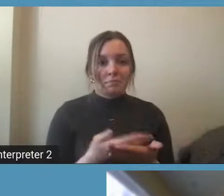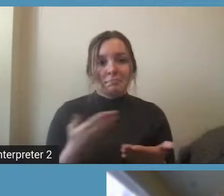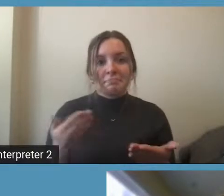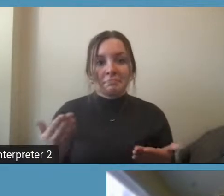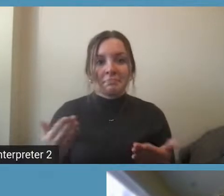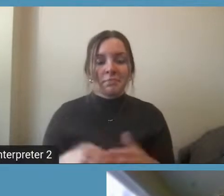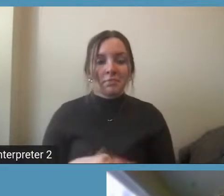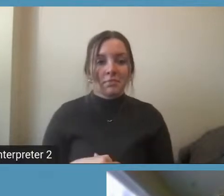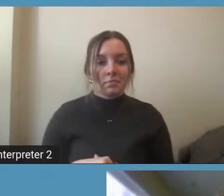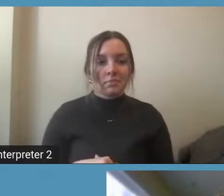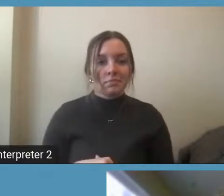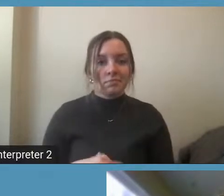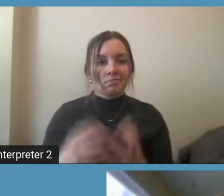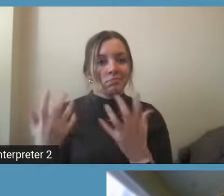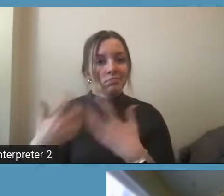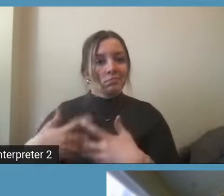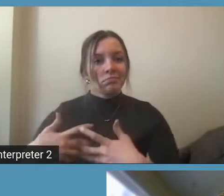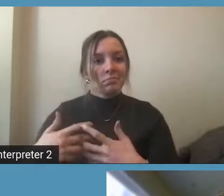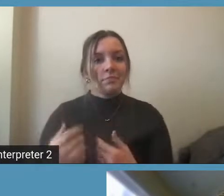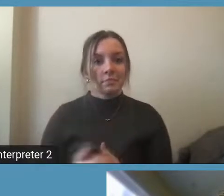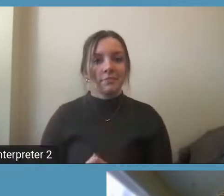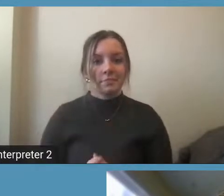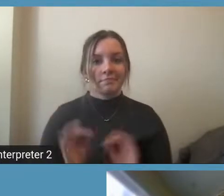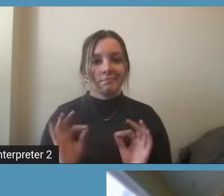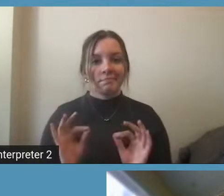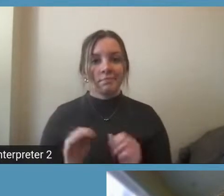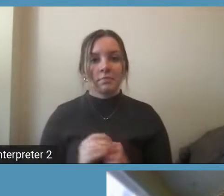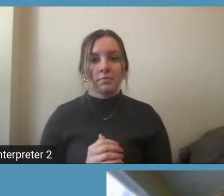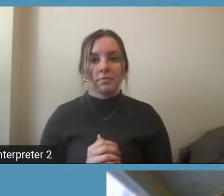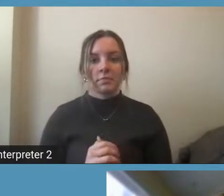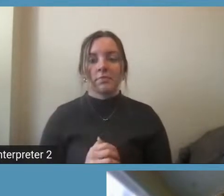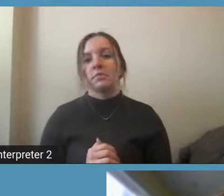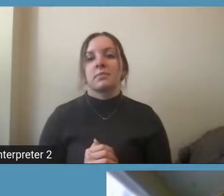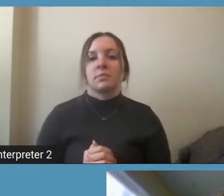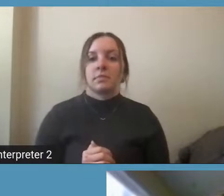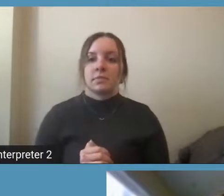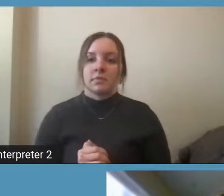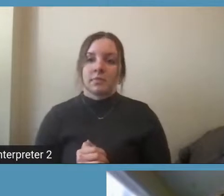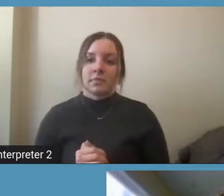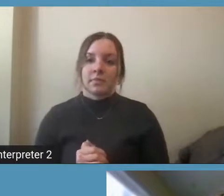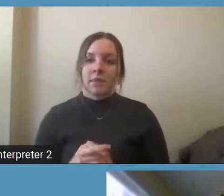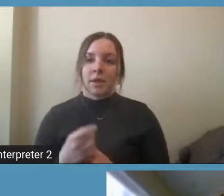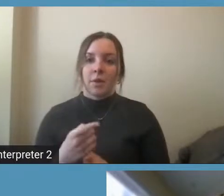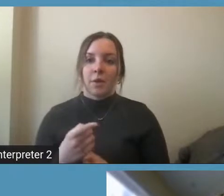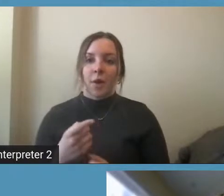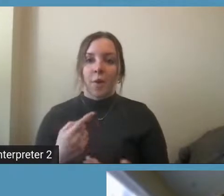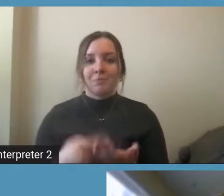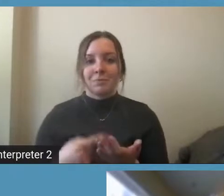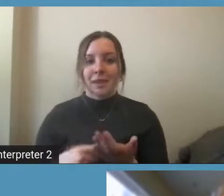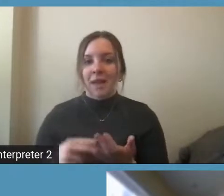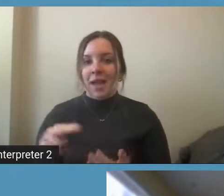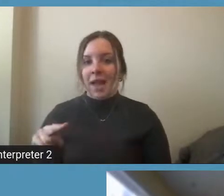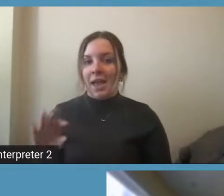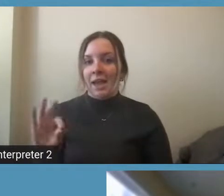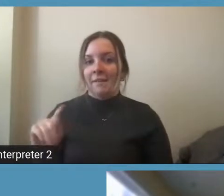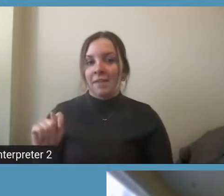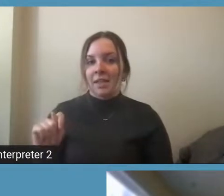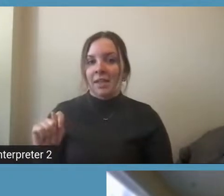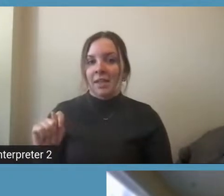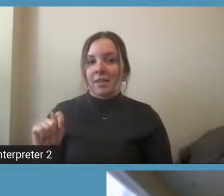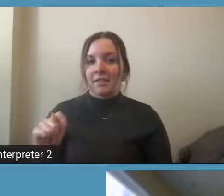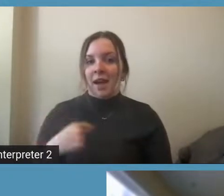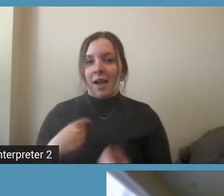Right. Okay, I'm going to get philosophical here with you for a second. You mentioned NFTs, and the question that I actually had was,